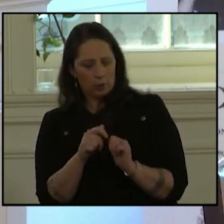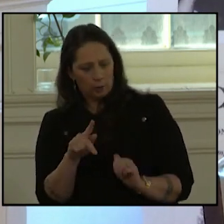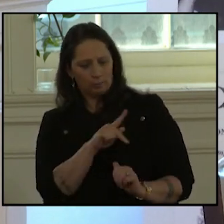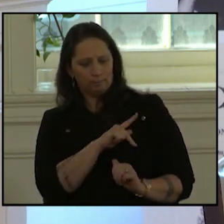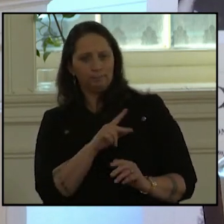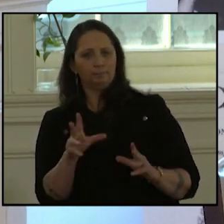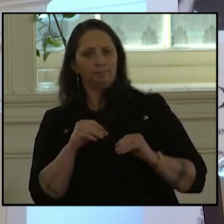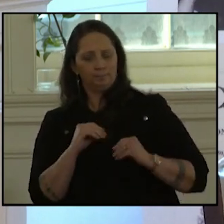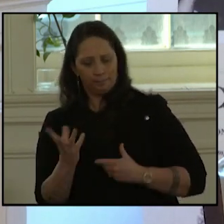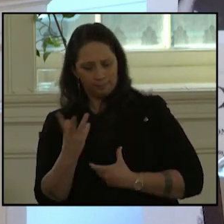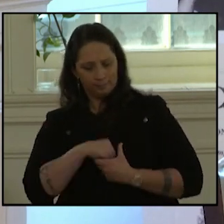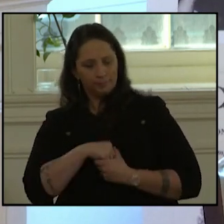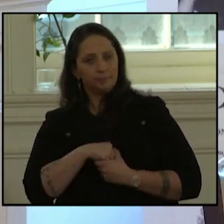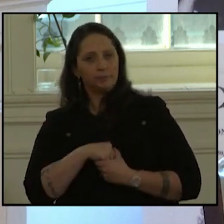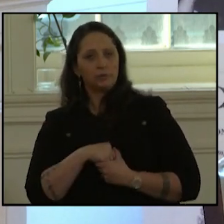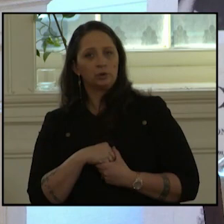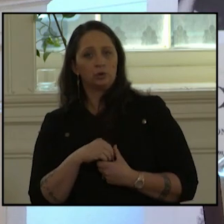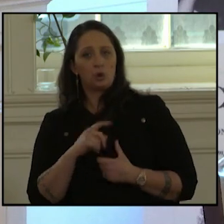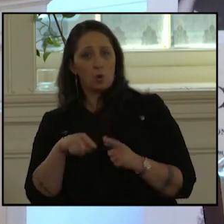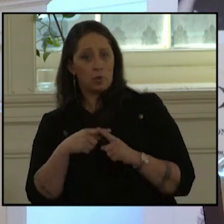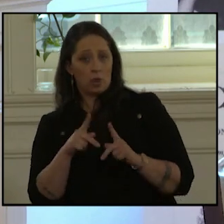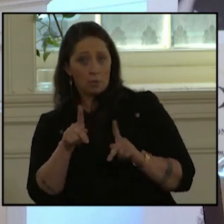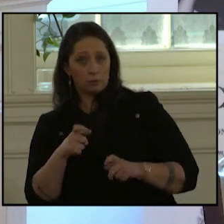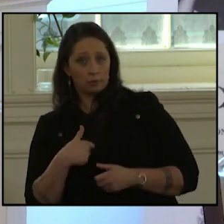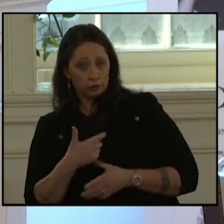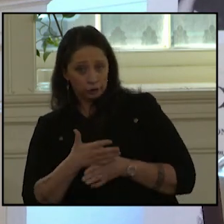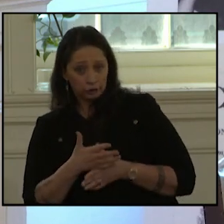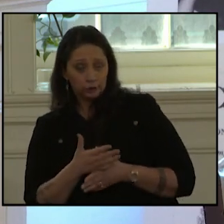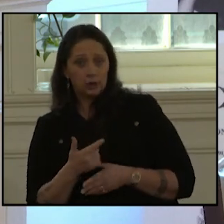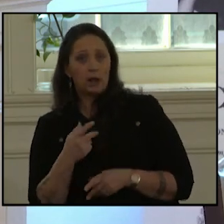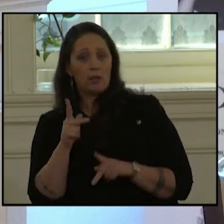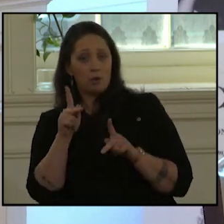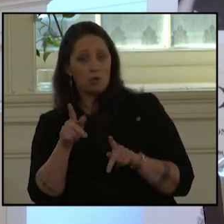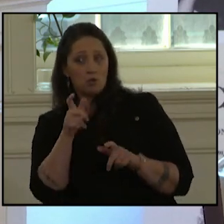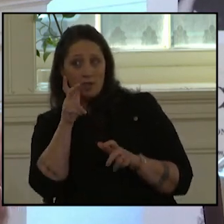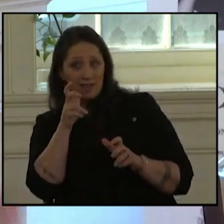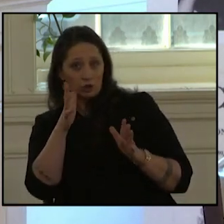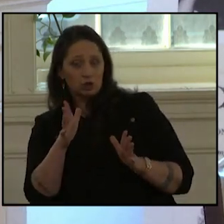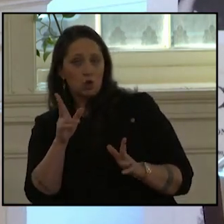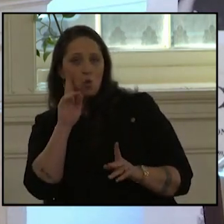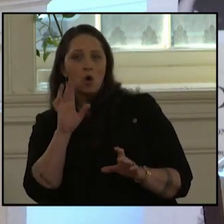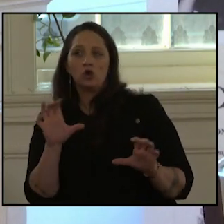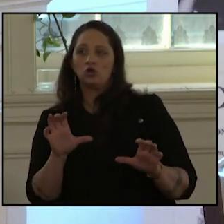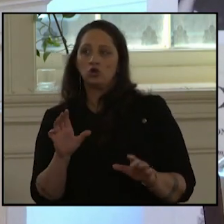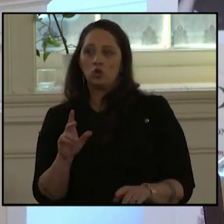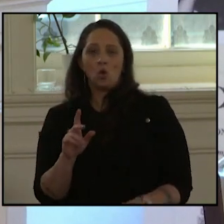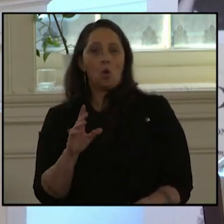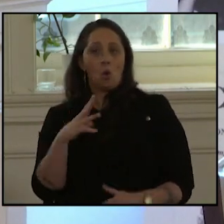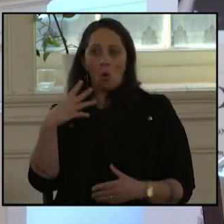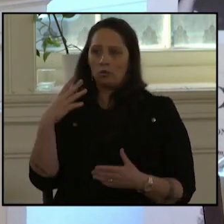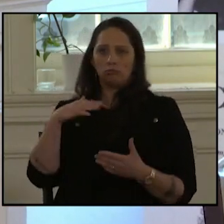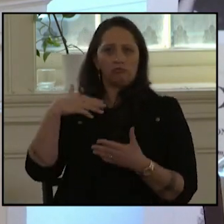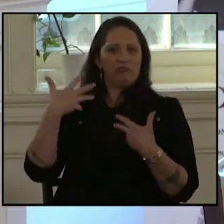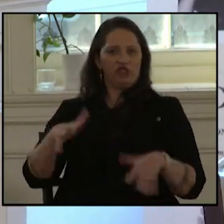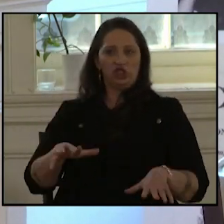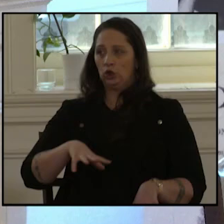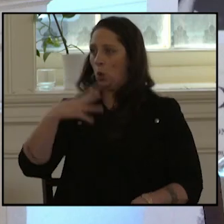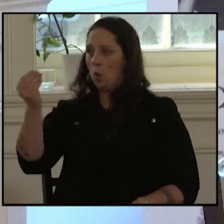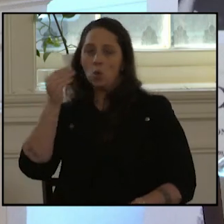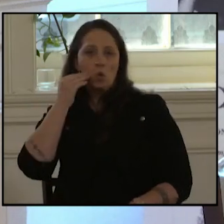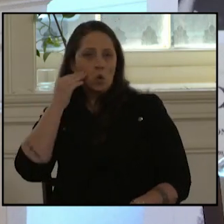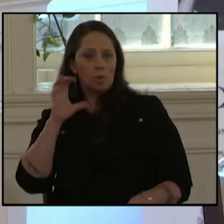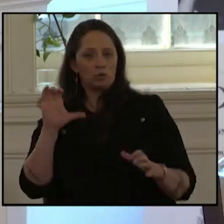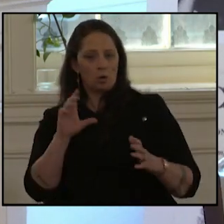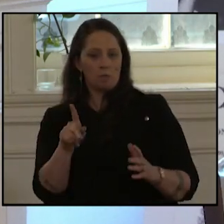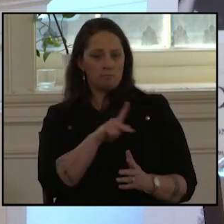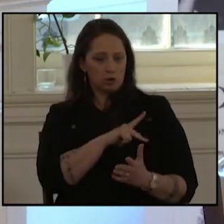it so that the listener will then go home and do personal work, like that starched